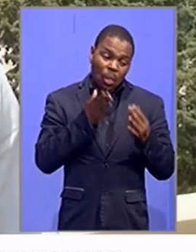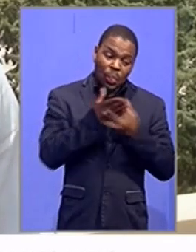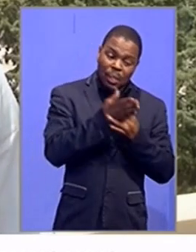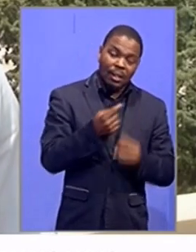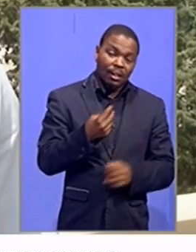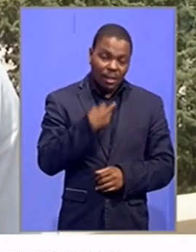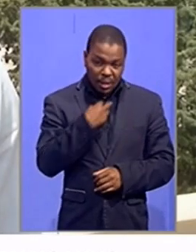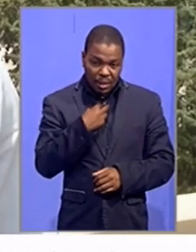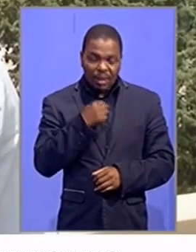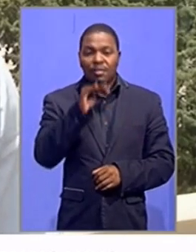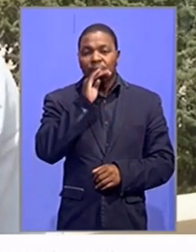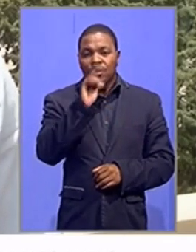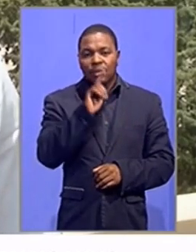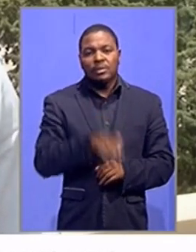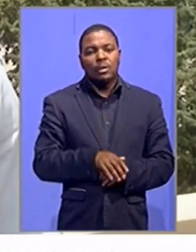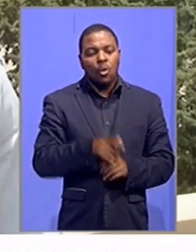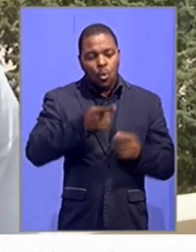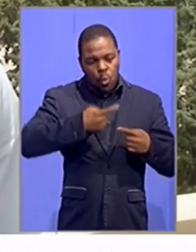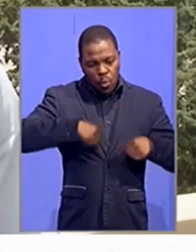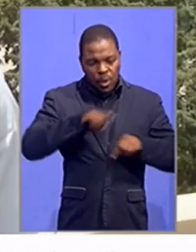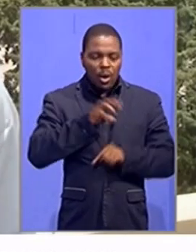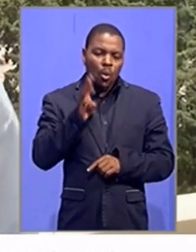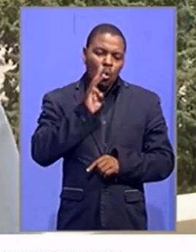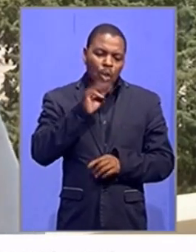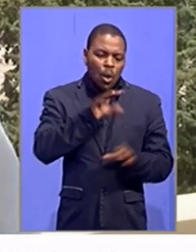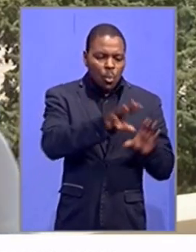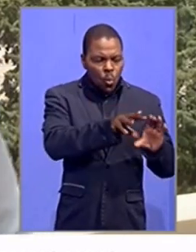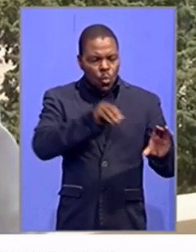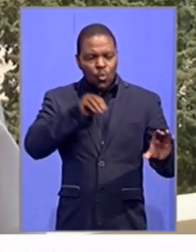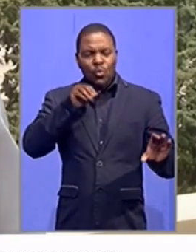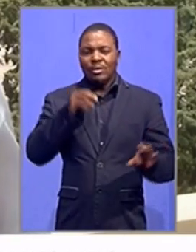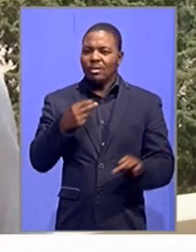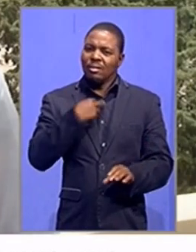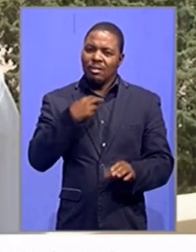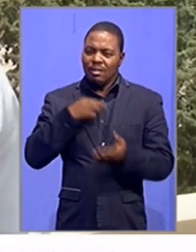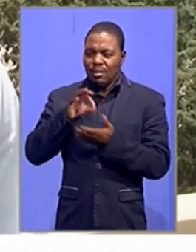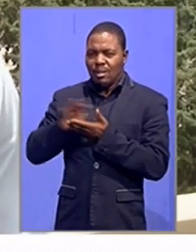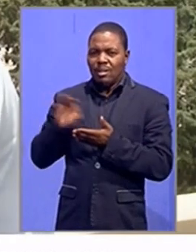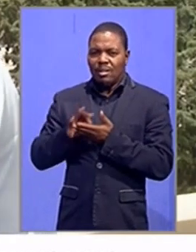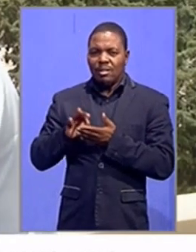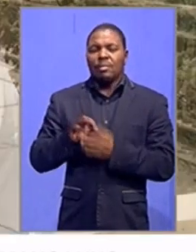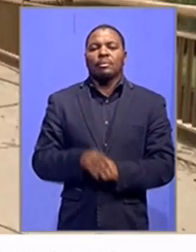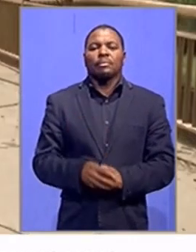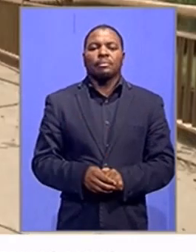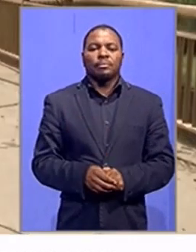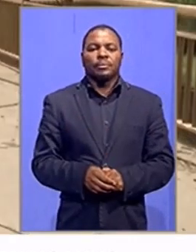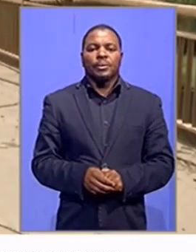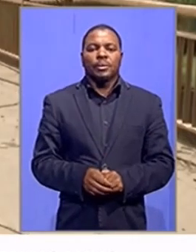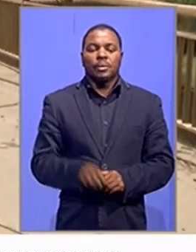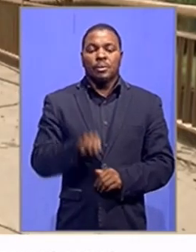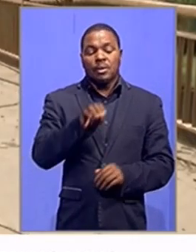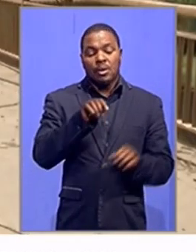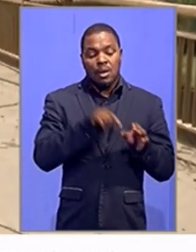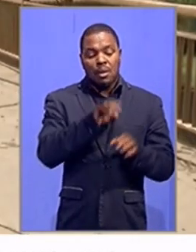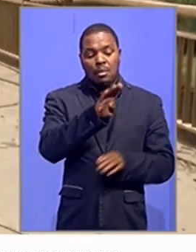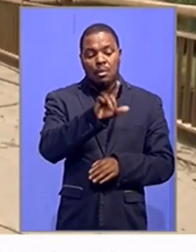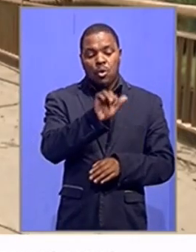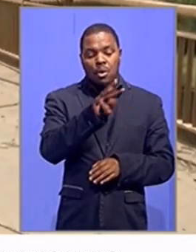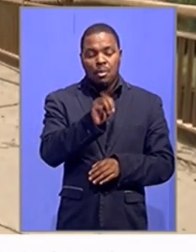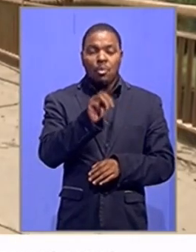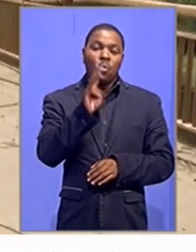ra kgona go hula metsi a mangata re a kenye ka mona re a hlwekise a tsebe ho ya setjhabeng. Water e re e sebetsa